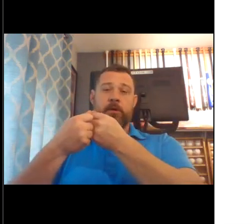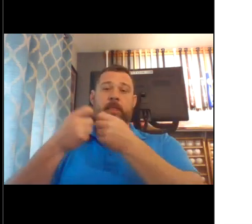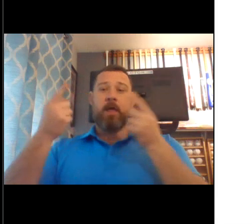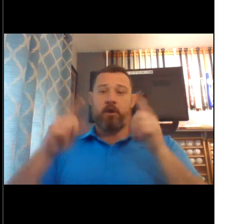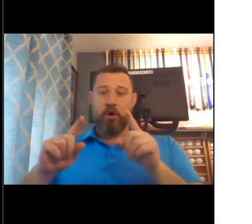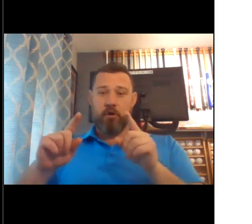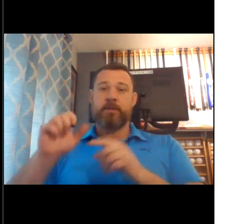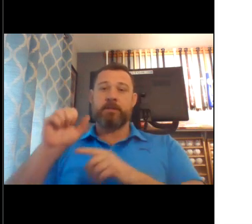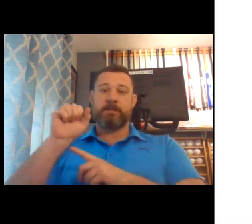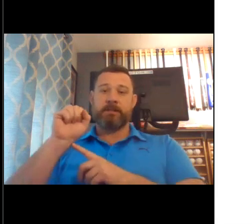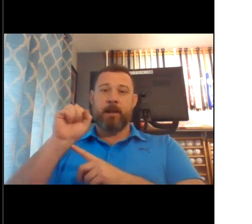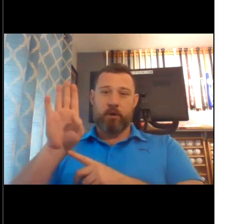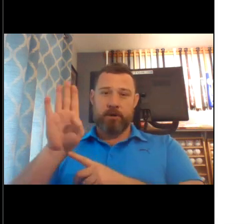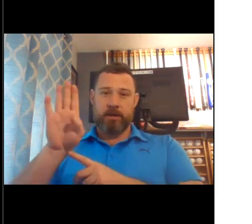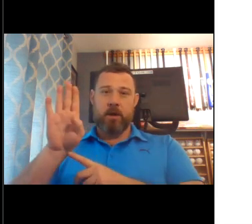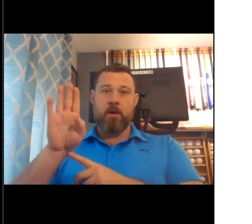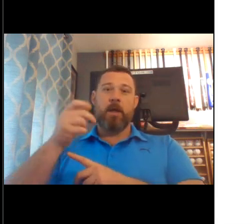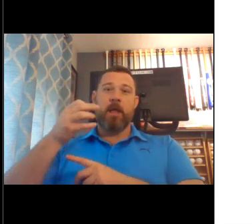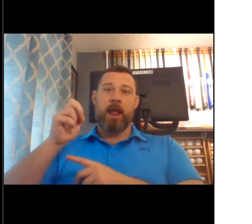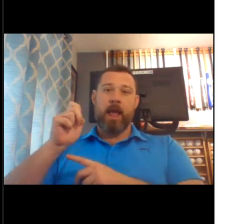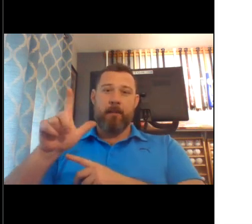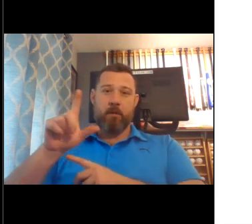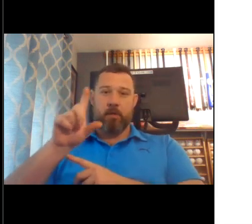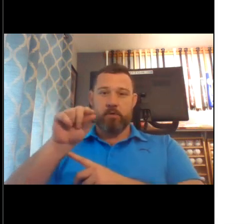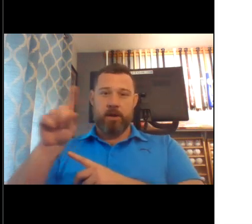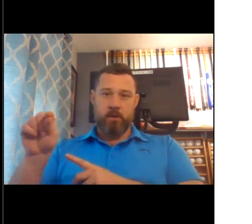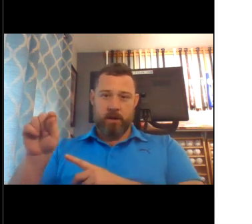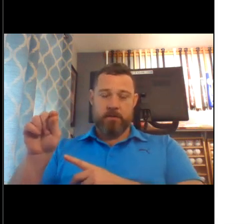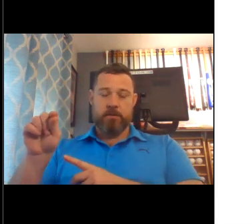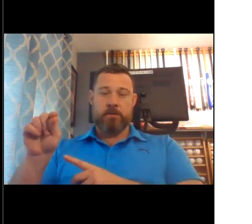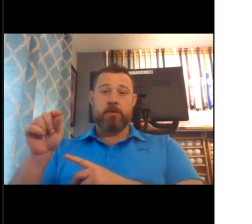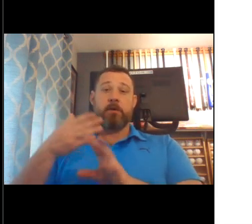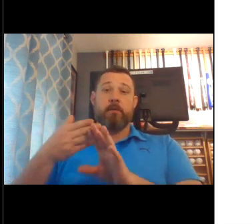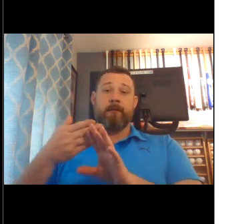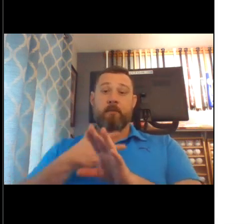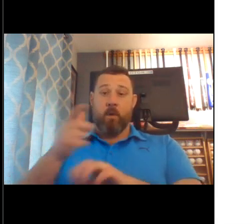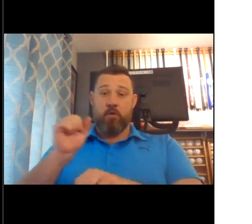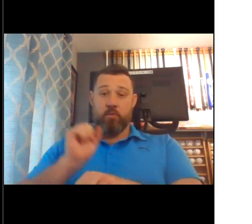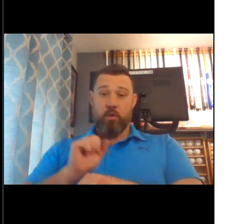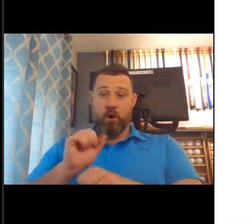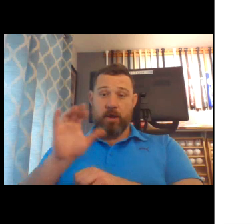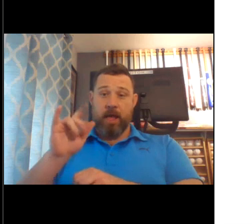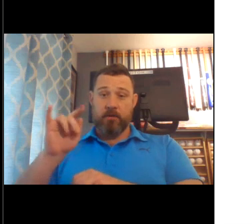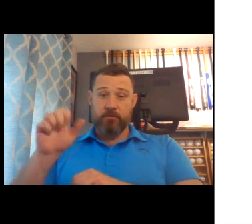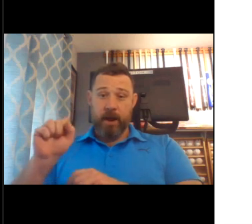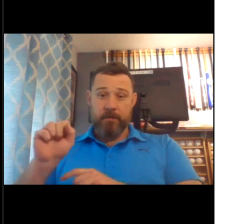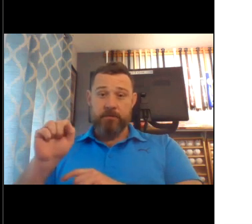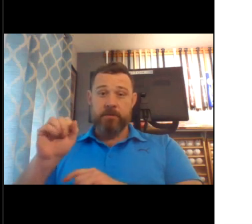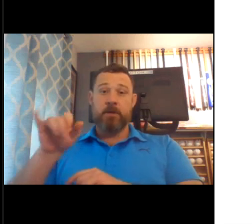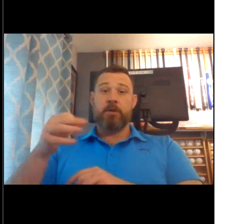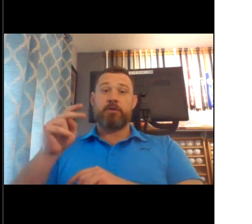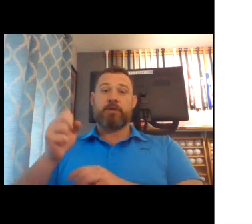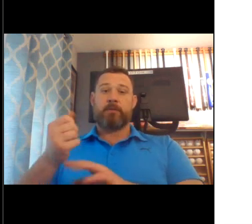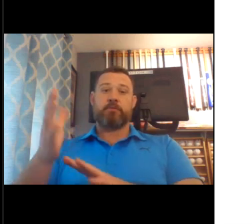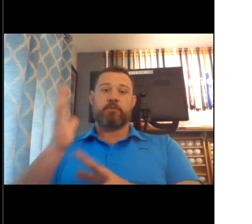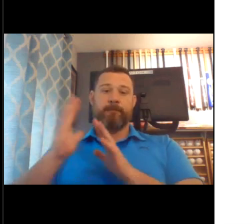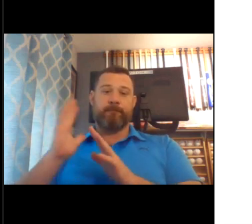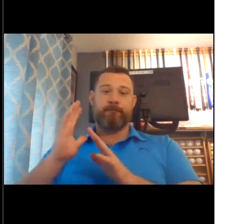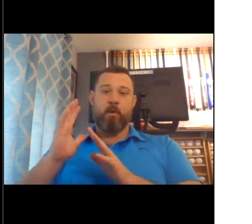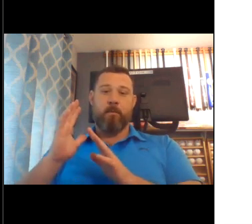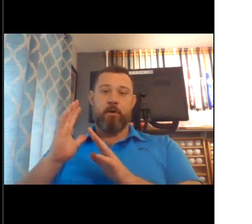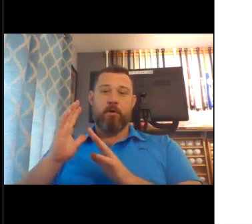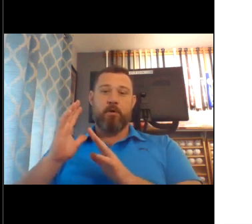San Bernardino County in April of 2020. Prior to coming to work at Caltrans, James was a former paramedic and